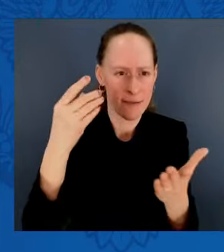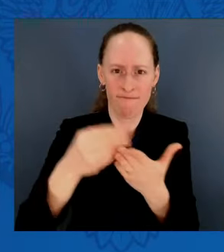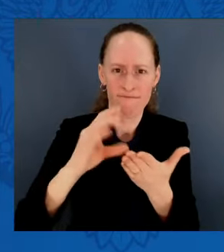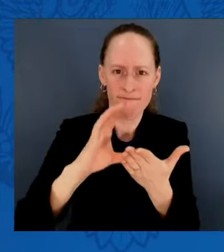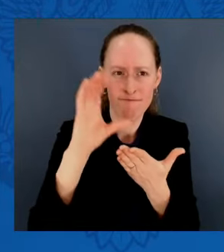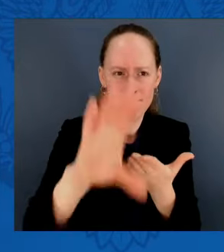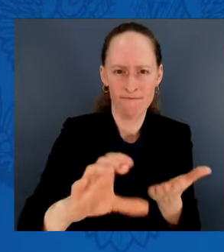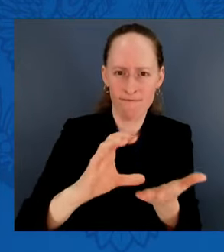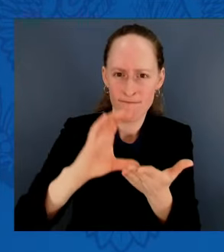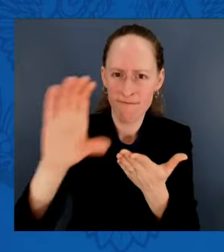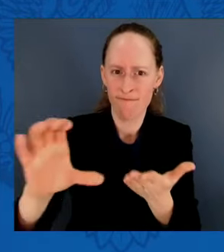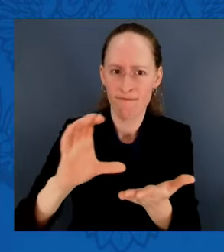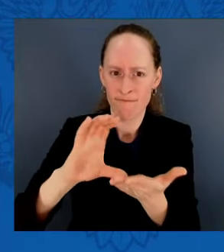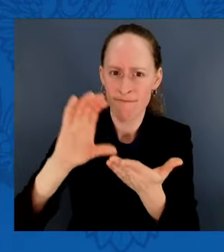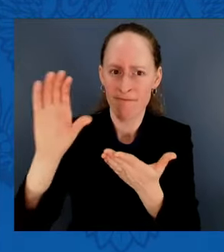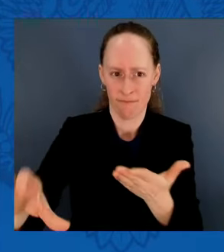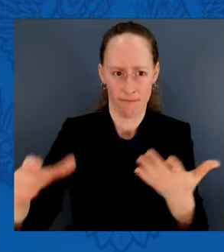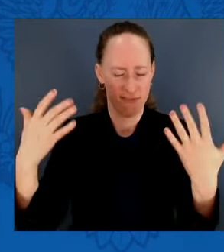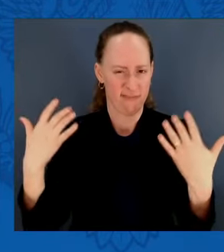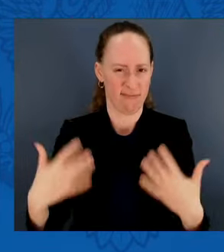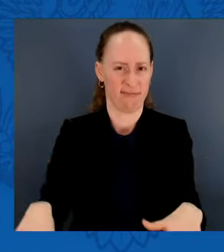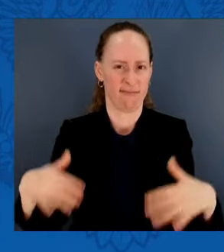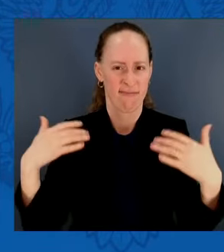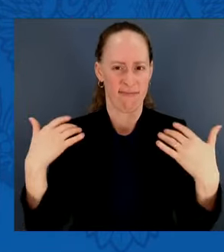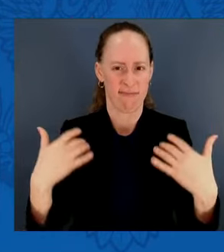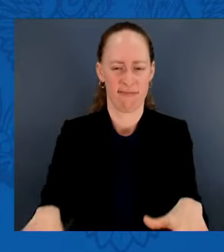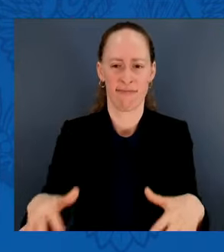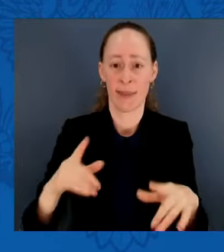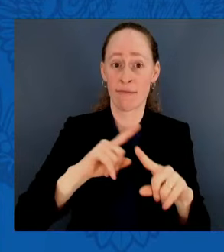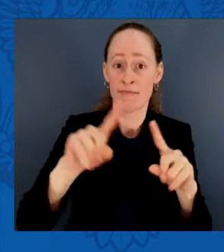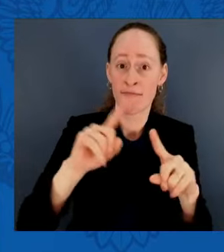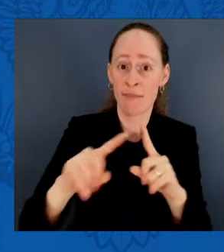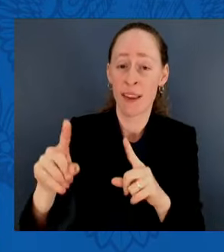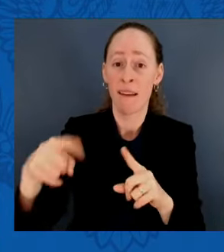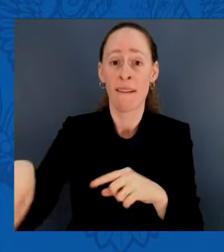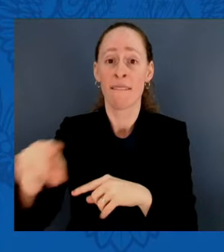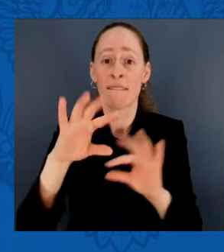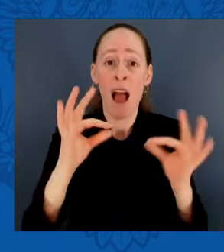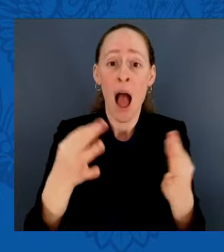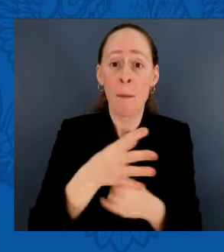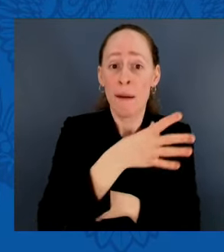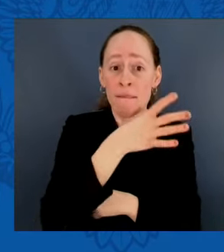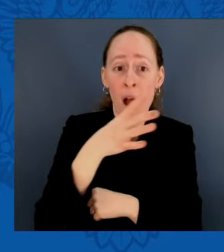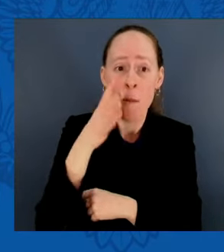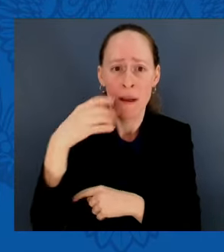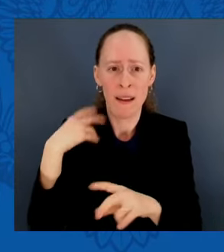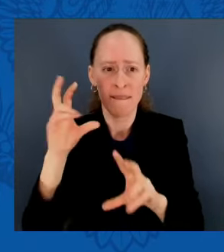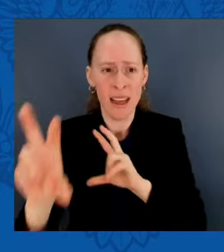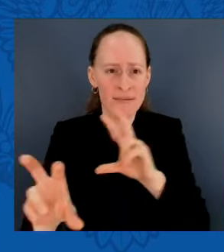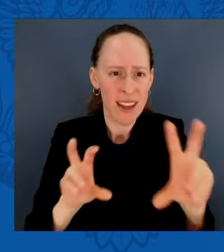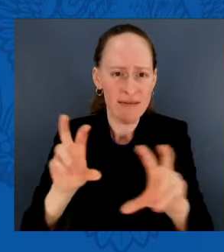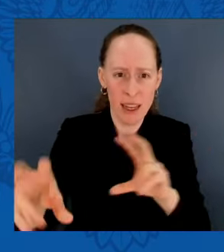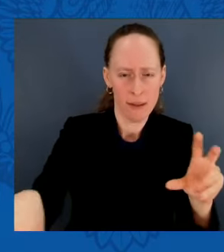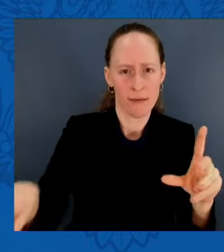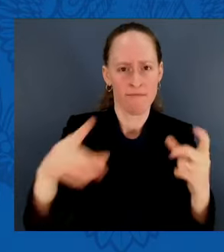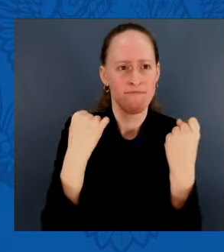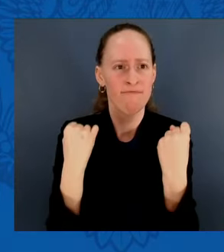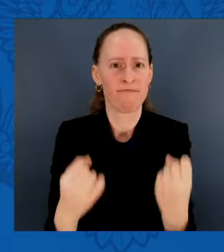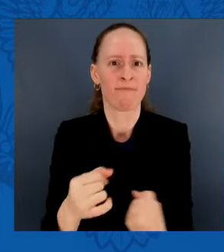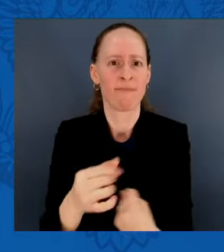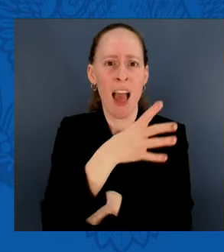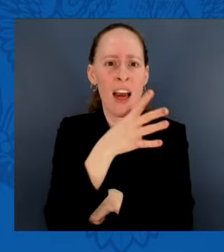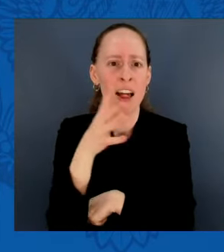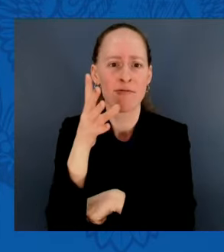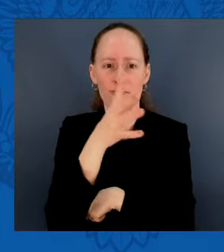Because I invested in family farms led by my Secretary of Agriculture, who knows more about this than anybody I know. We're better able to stay in the family for